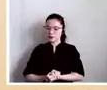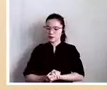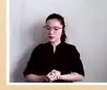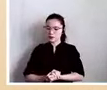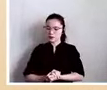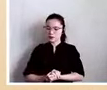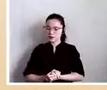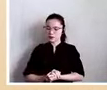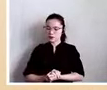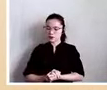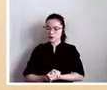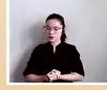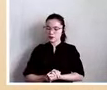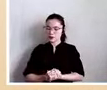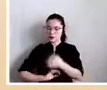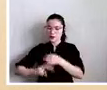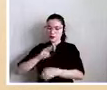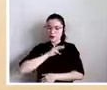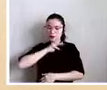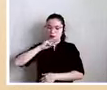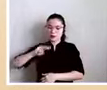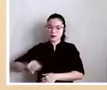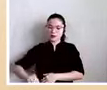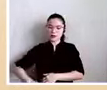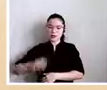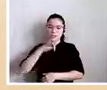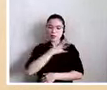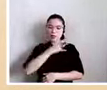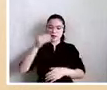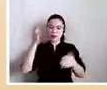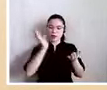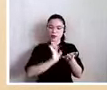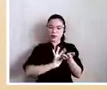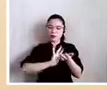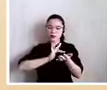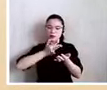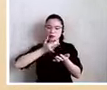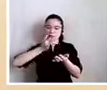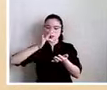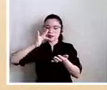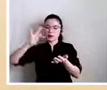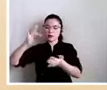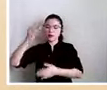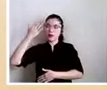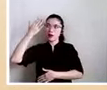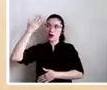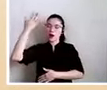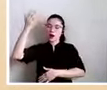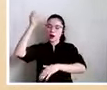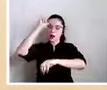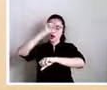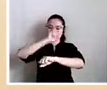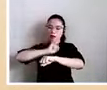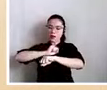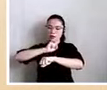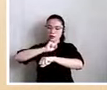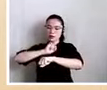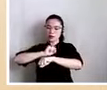Majesty and glory are His work, and